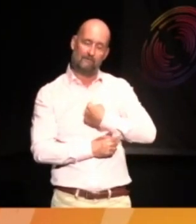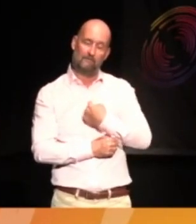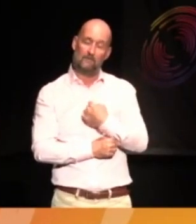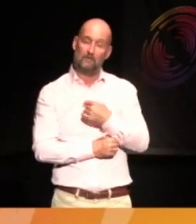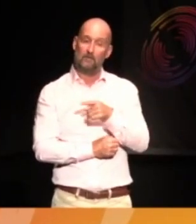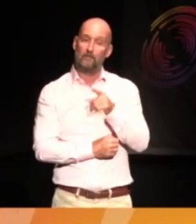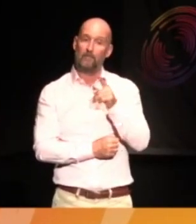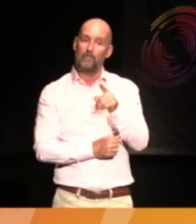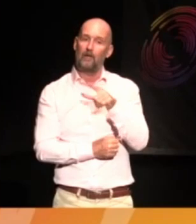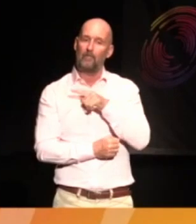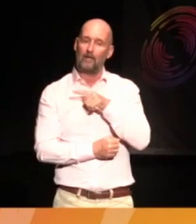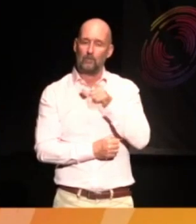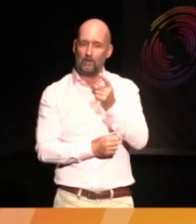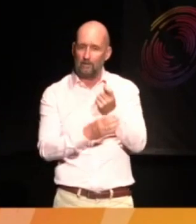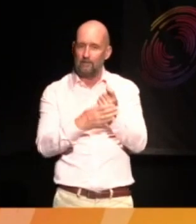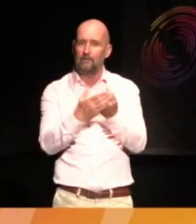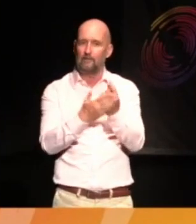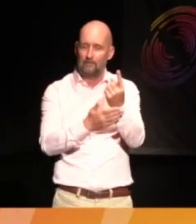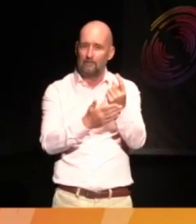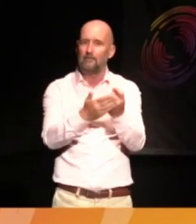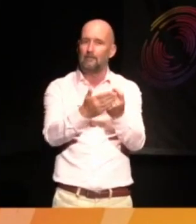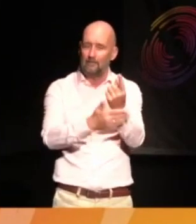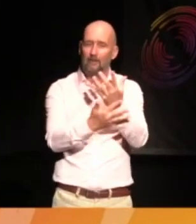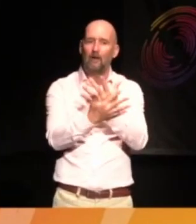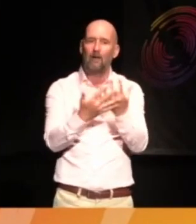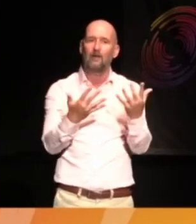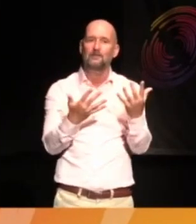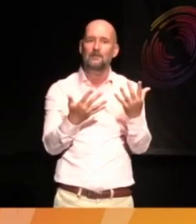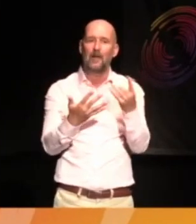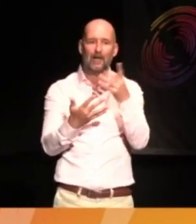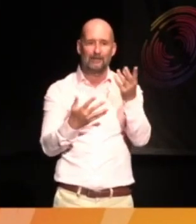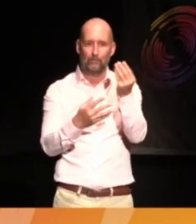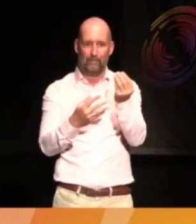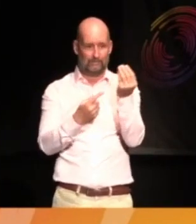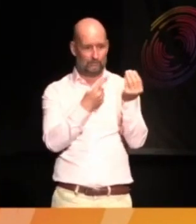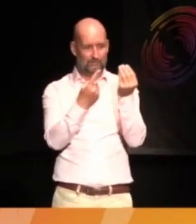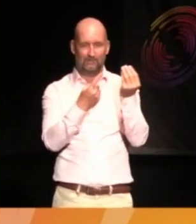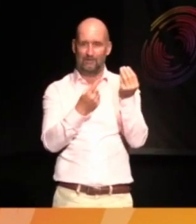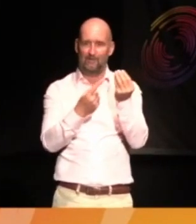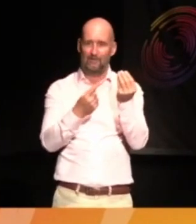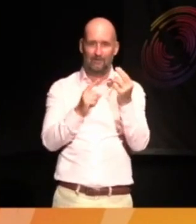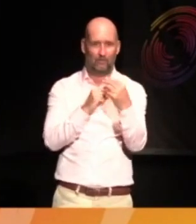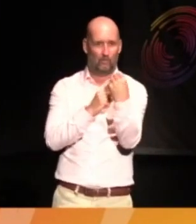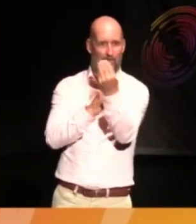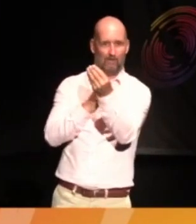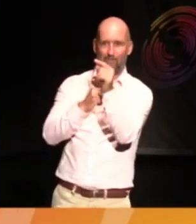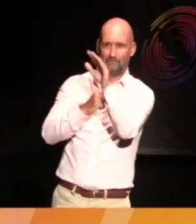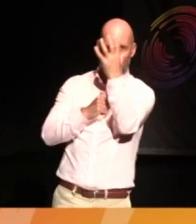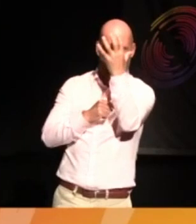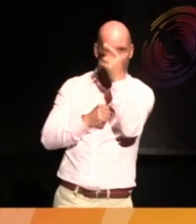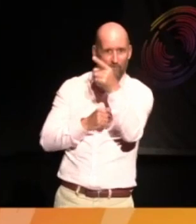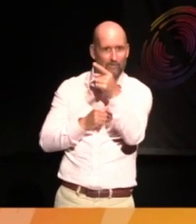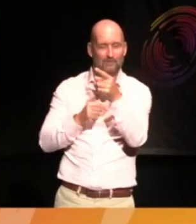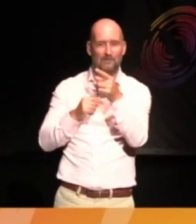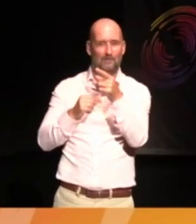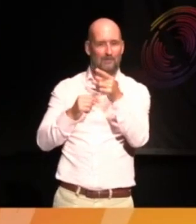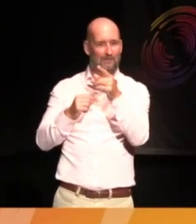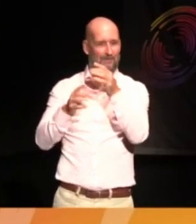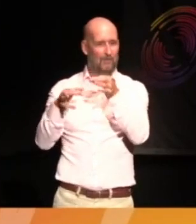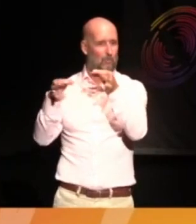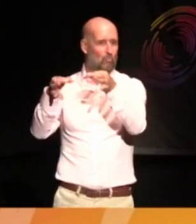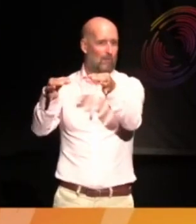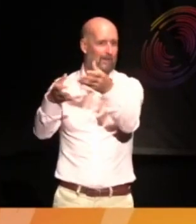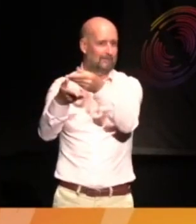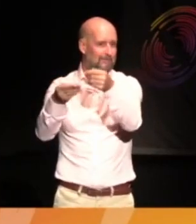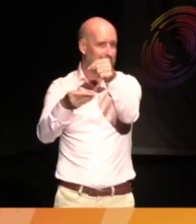that's one that I keep coming up against, and I would really like to have something tangible to come back to governments and bureaucrats with. Thank